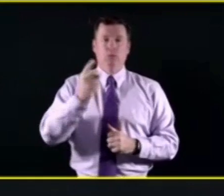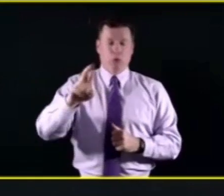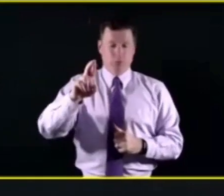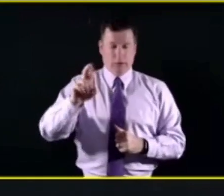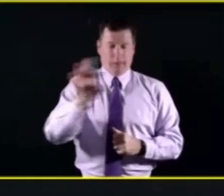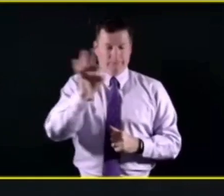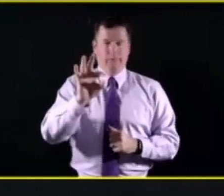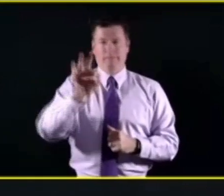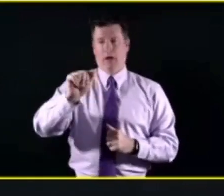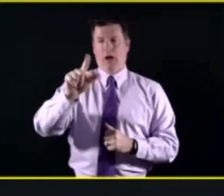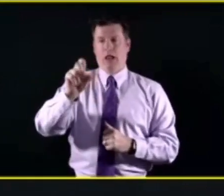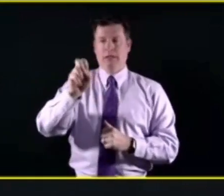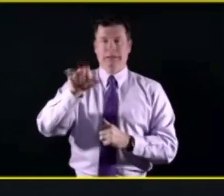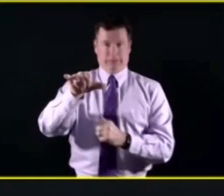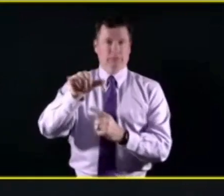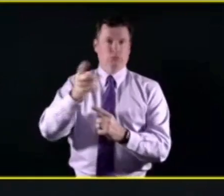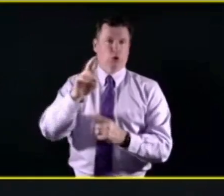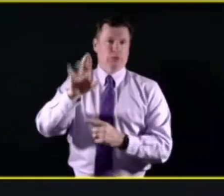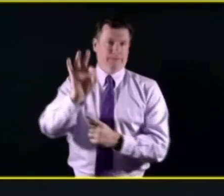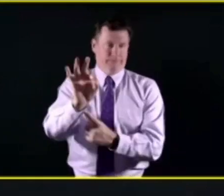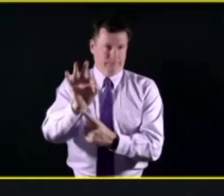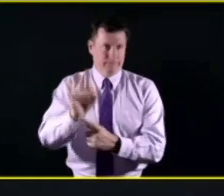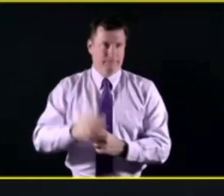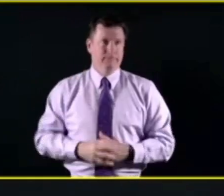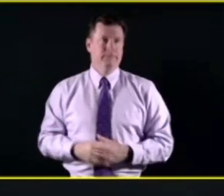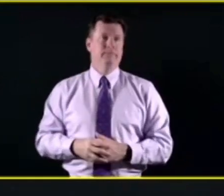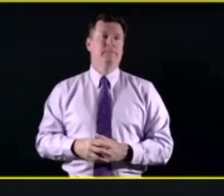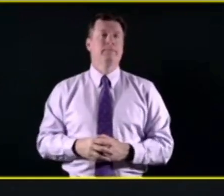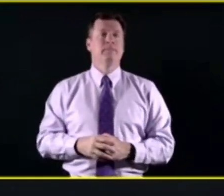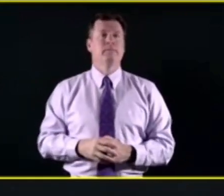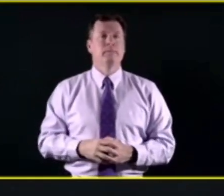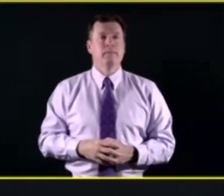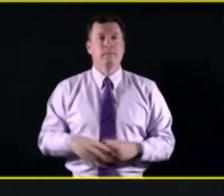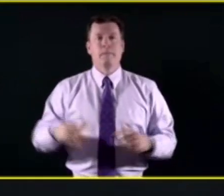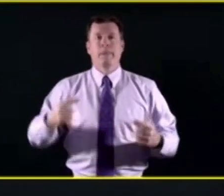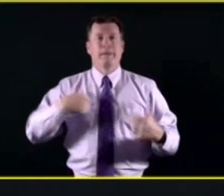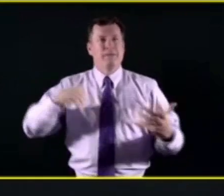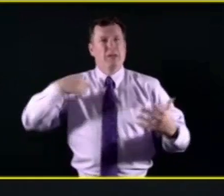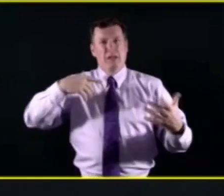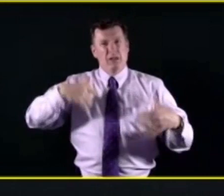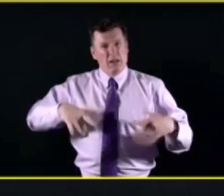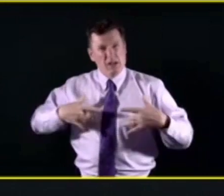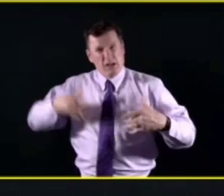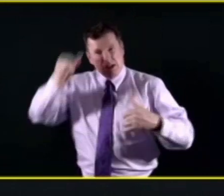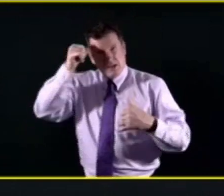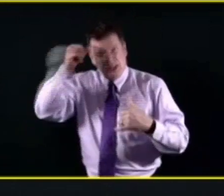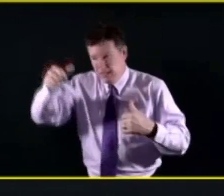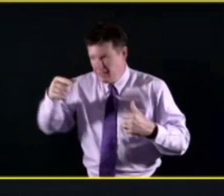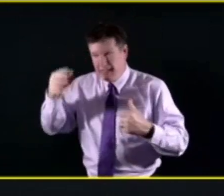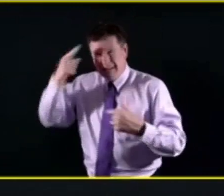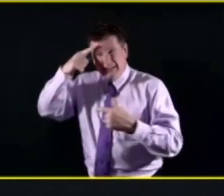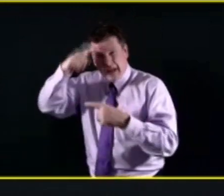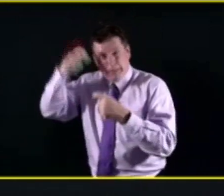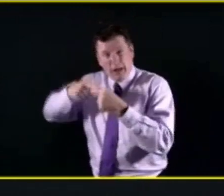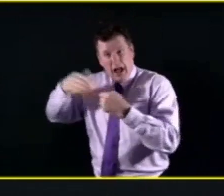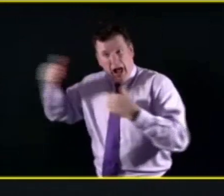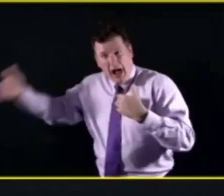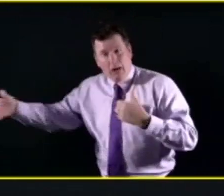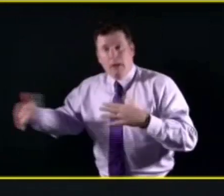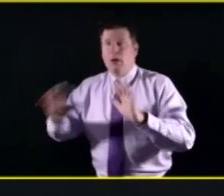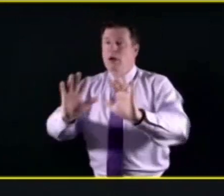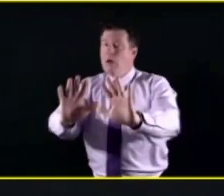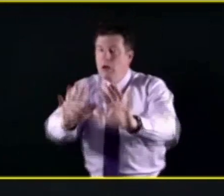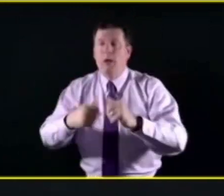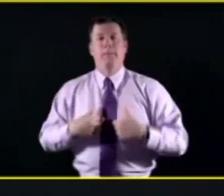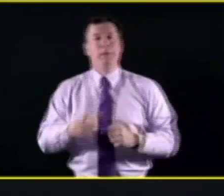very carefully to proceed with caution, looking at safety in starting in